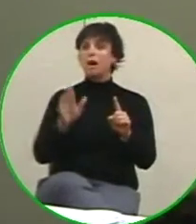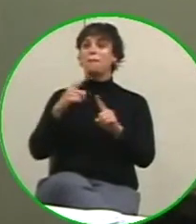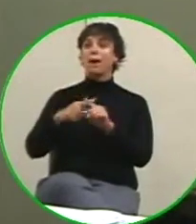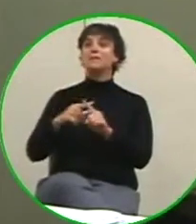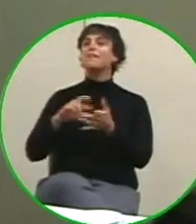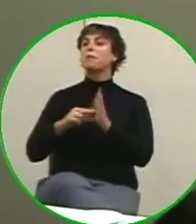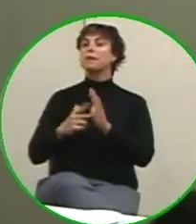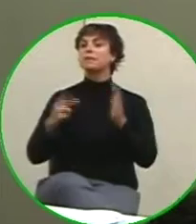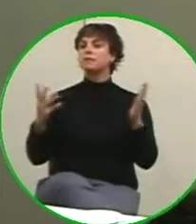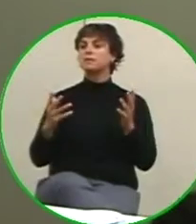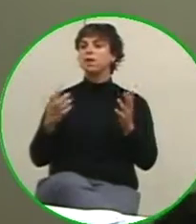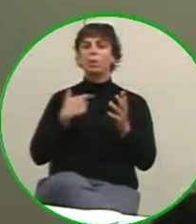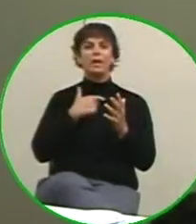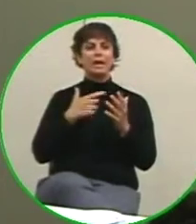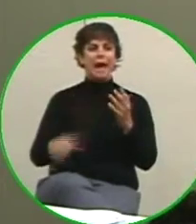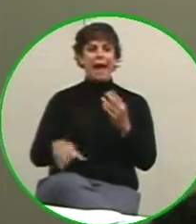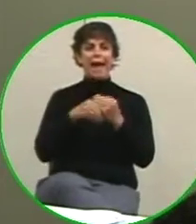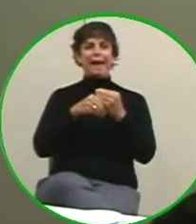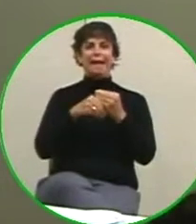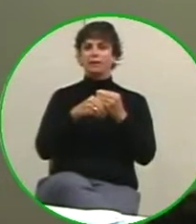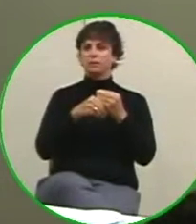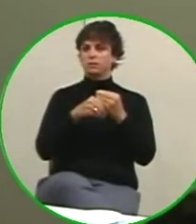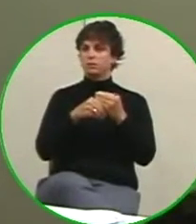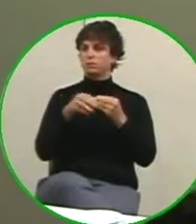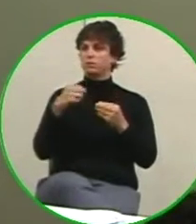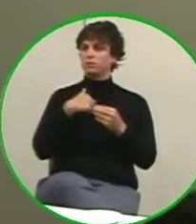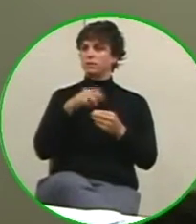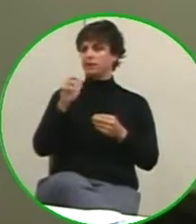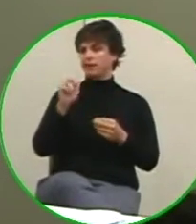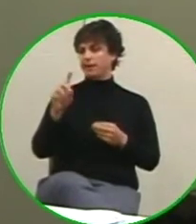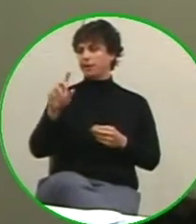means we add to.